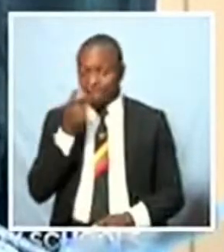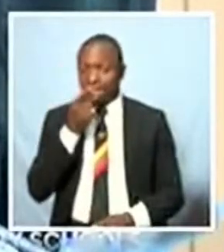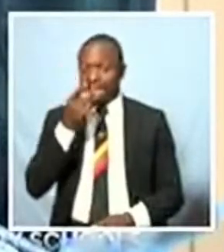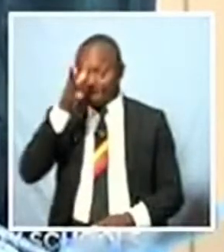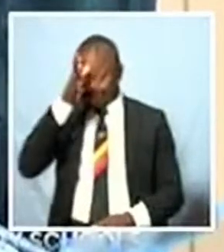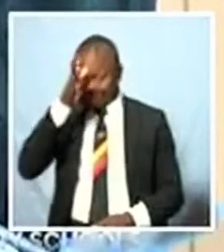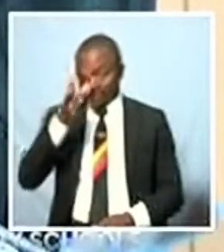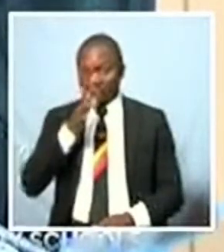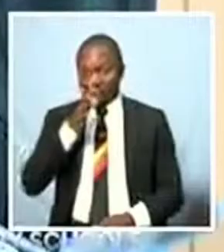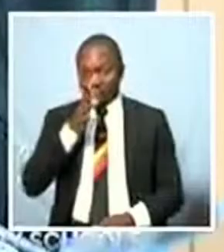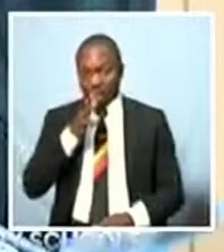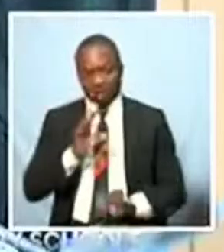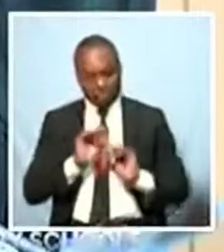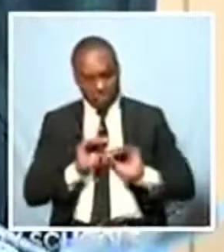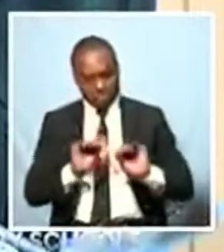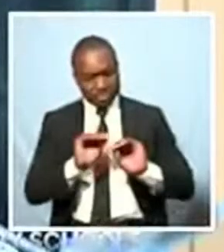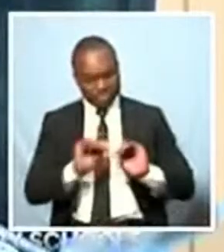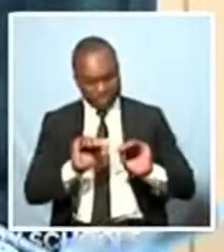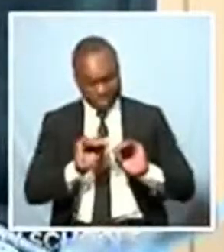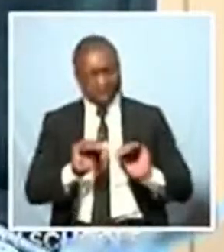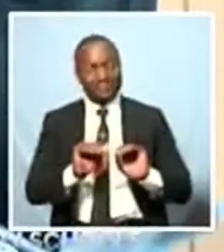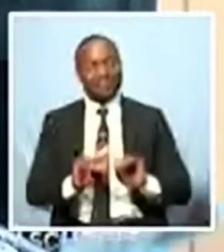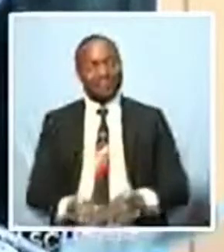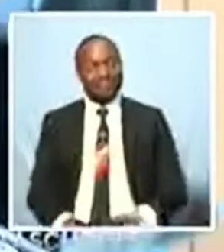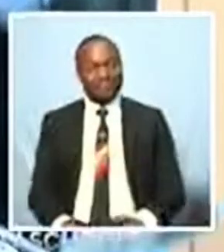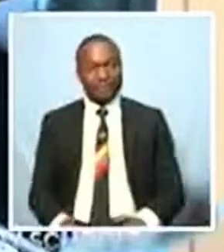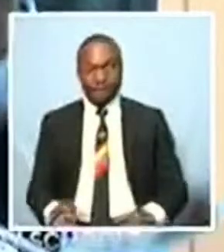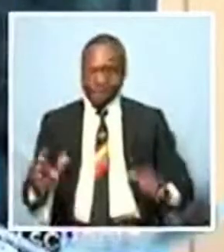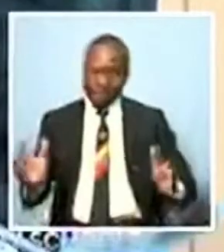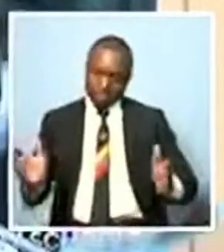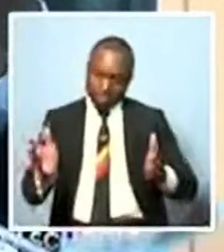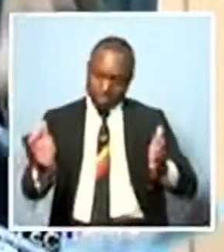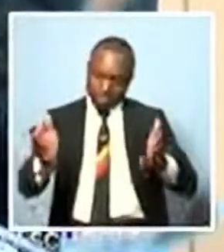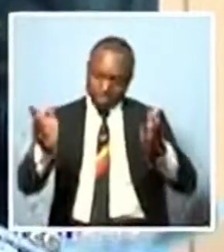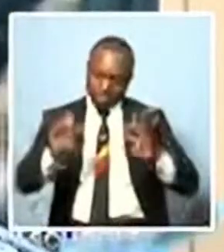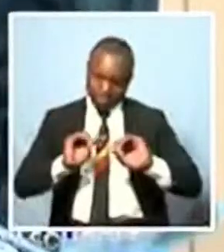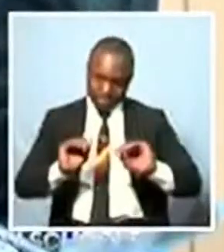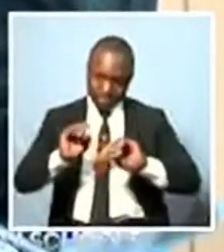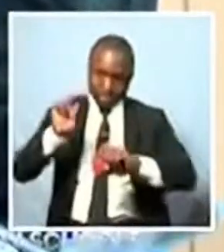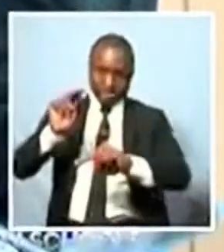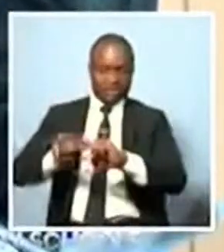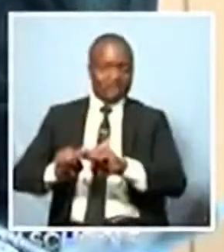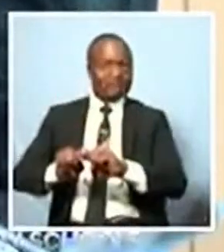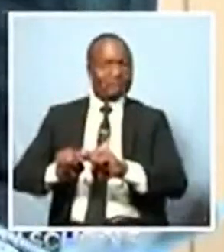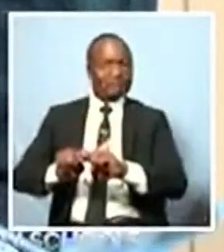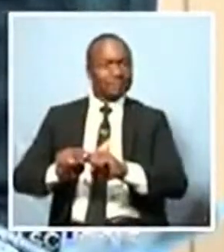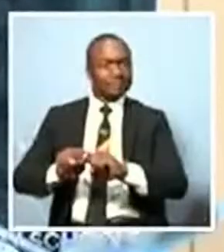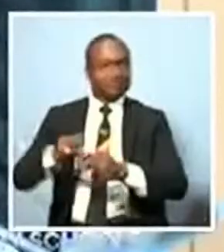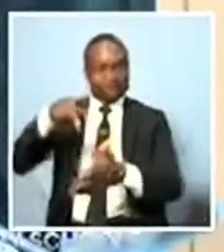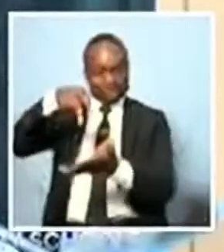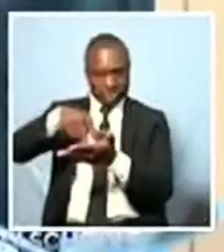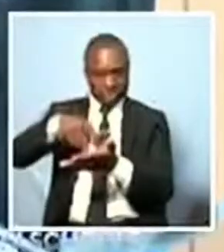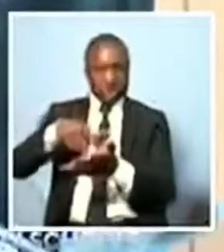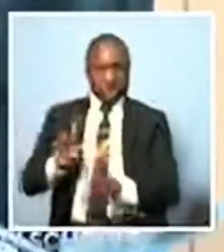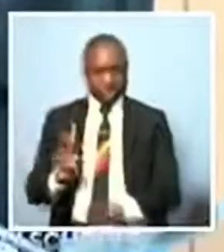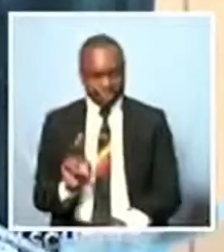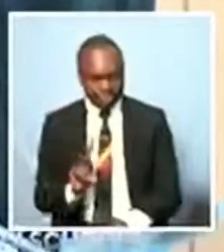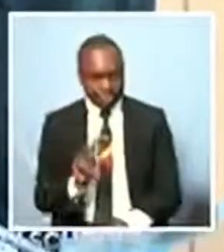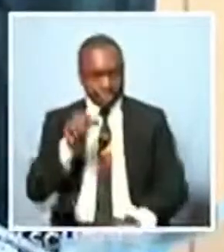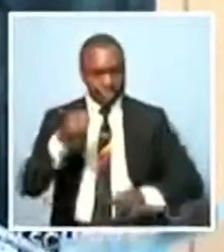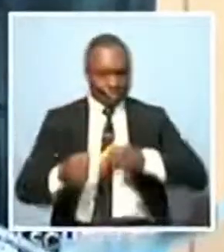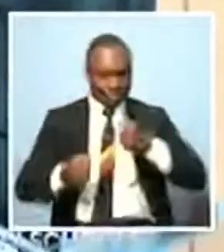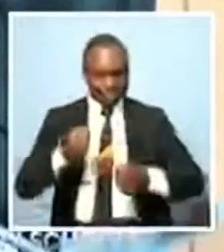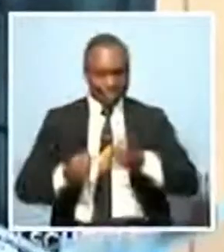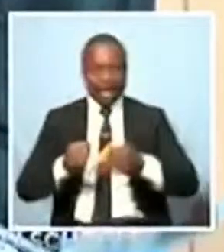father, do that job. So they raise them, they teach them how to sit, stand, walk, run,